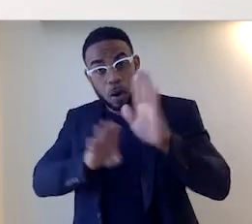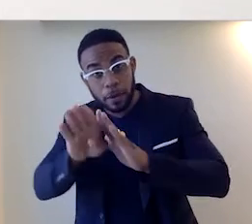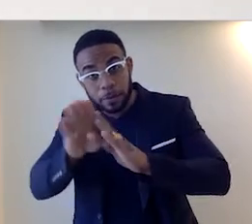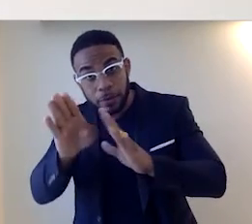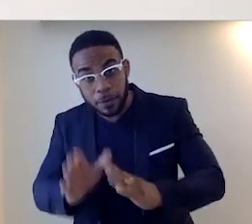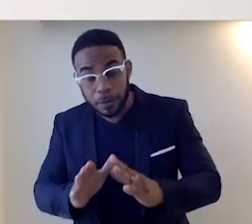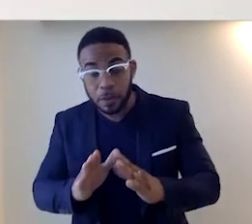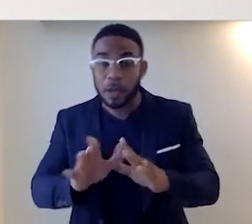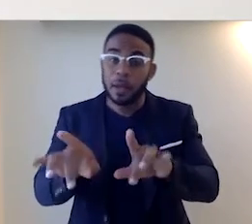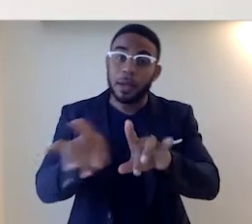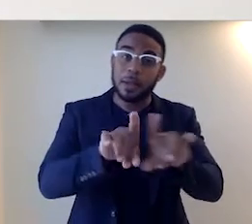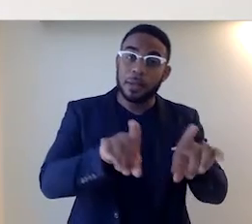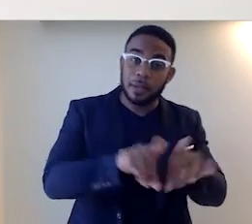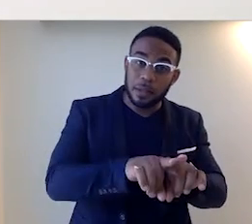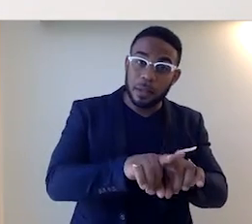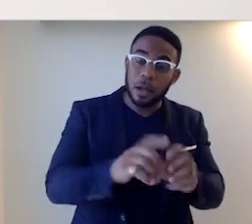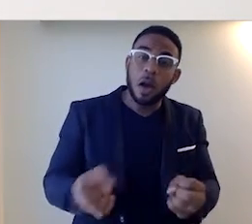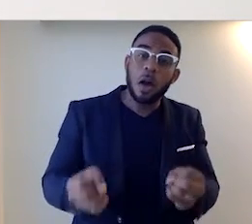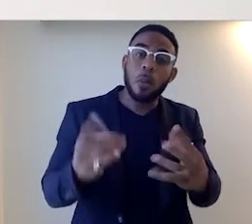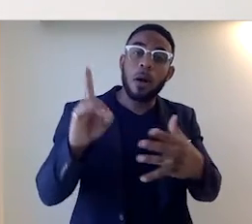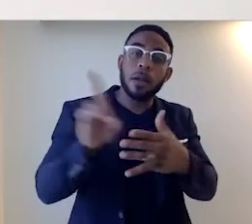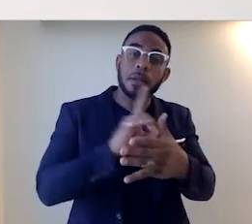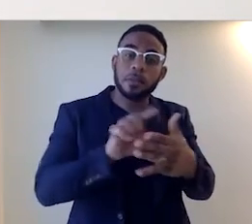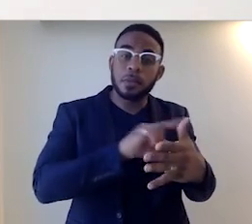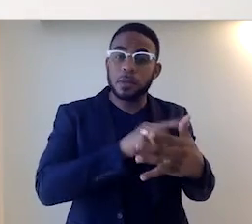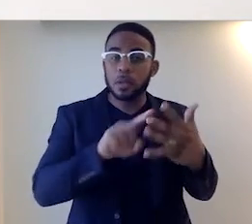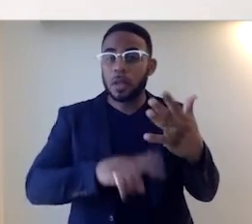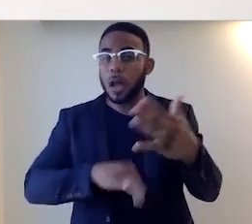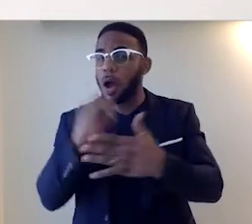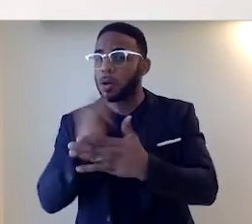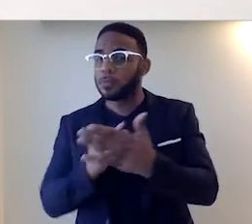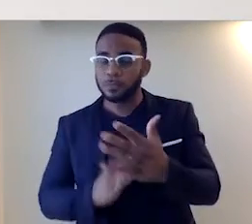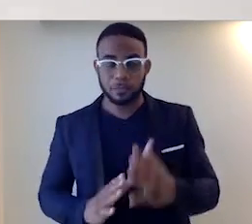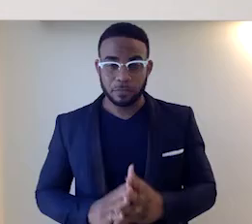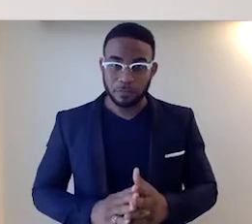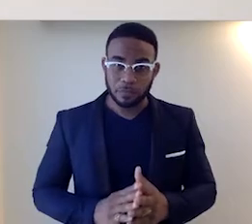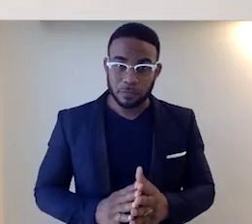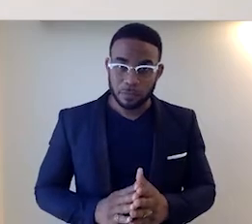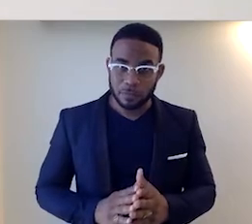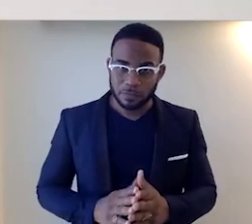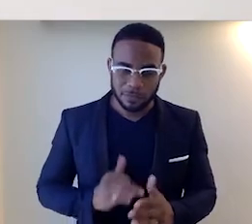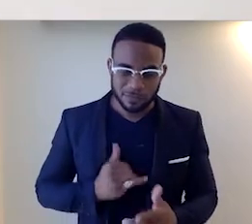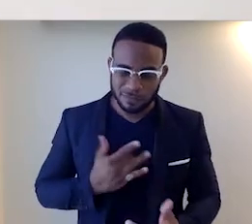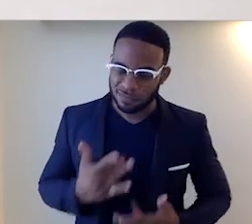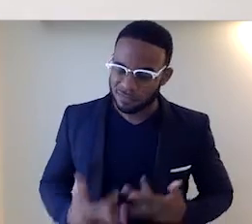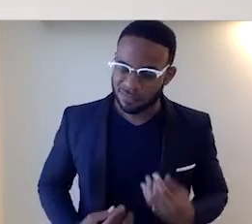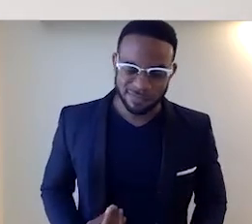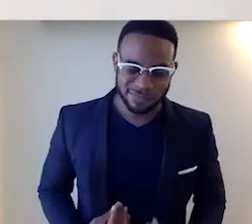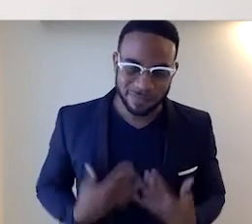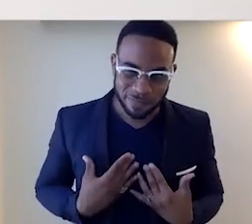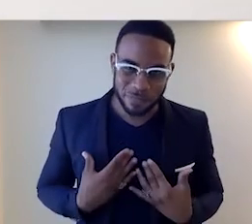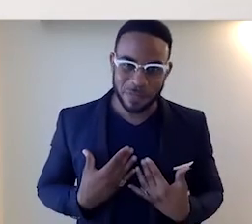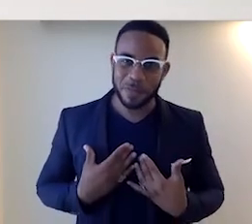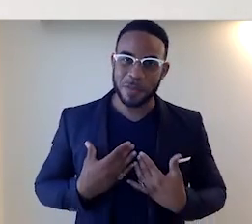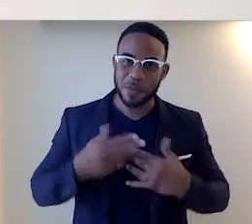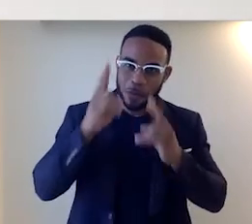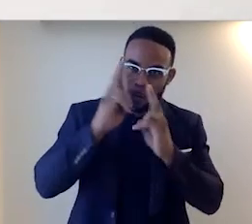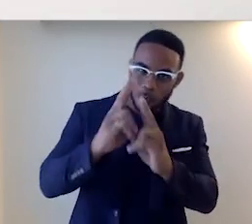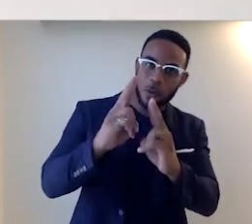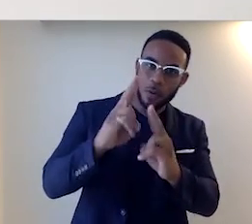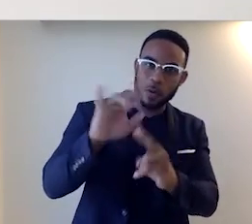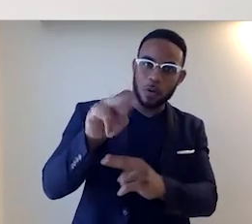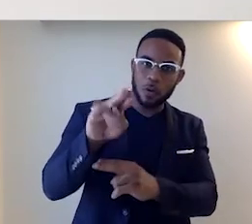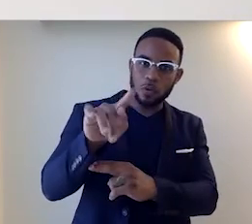developer, and multidisciplinary artist. I am so thrilled to commemorate